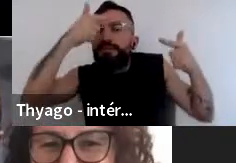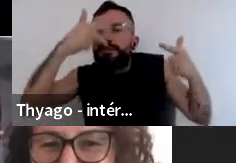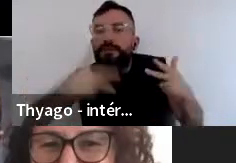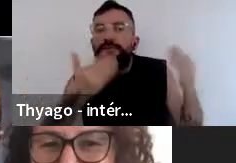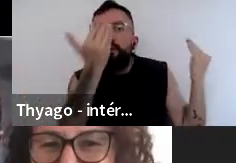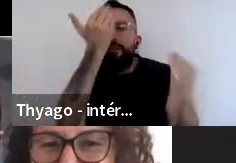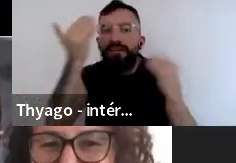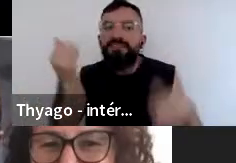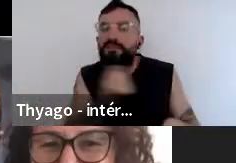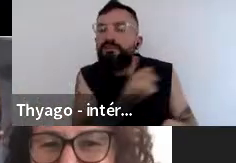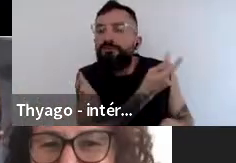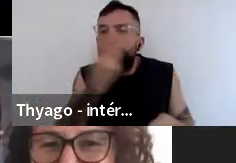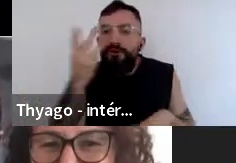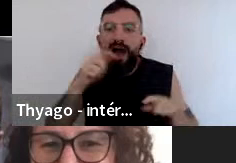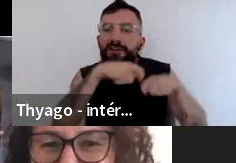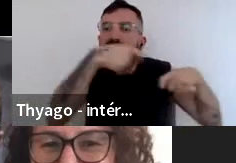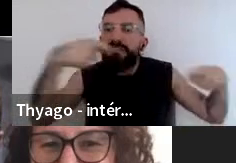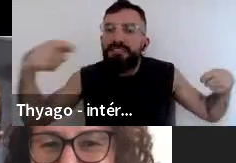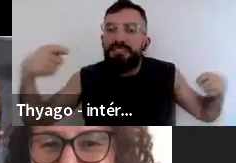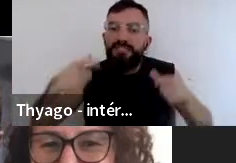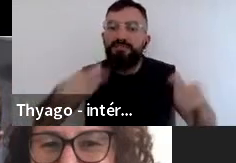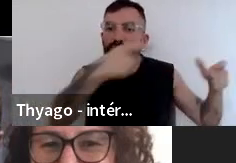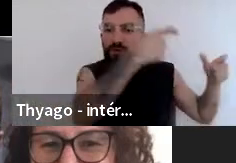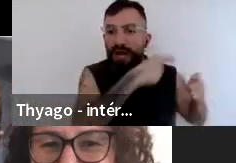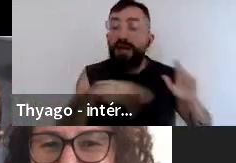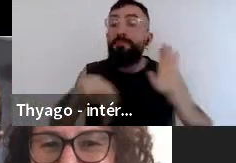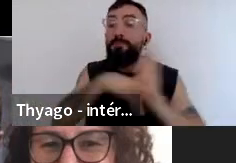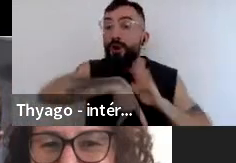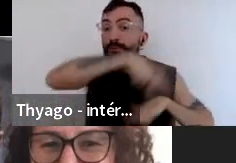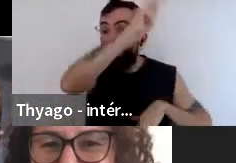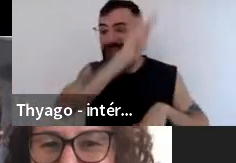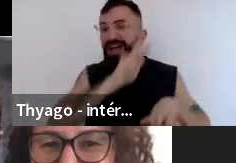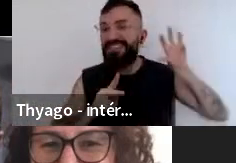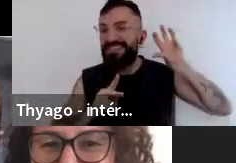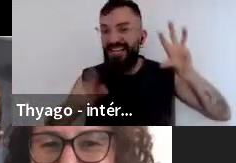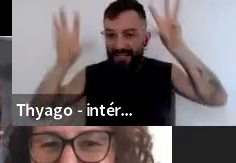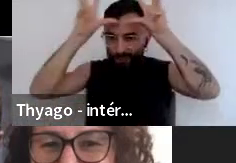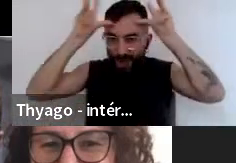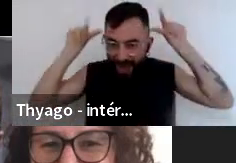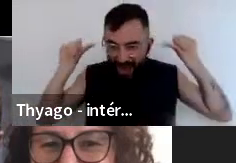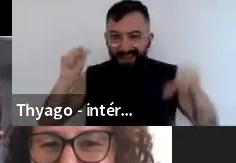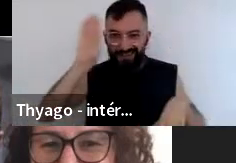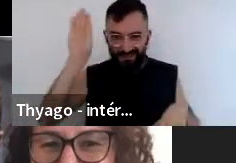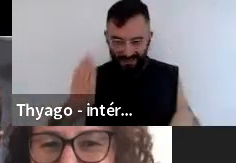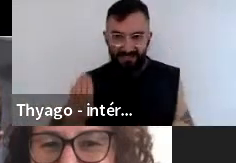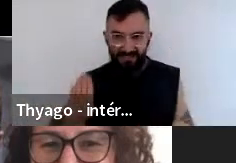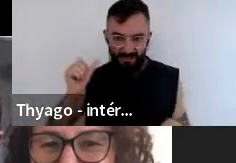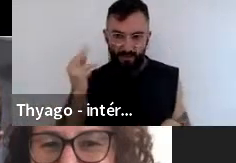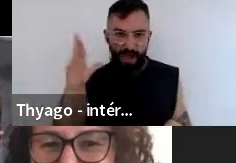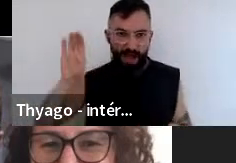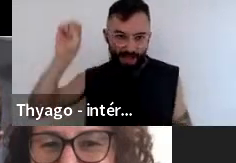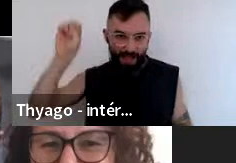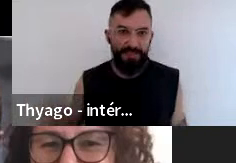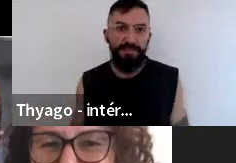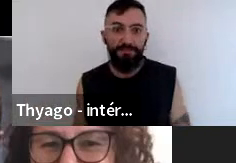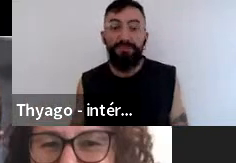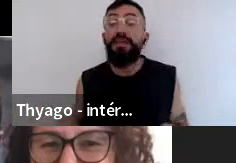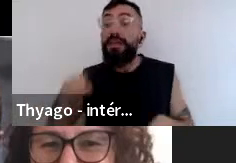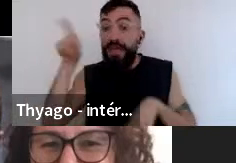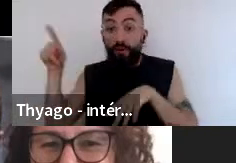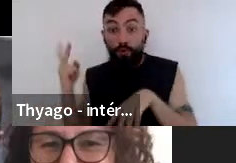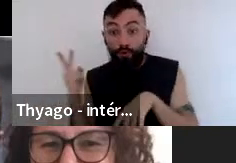Libras toponyms from the Brazilian state Acre. They have also classified the signs that